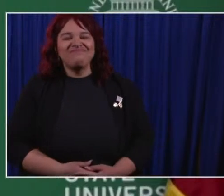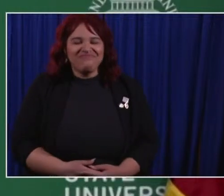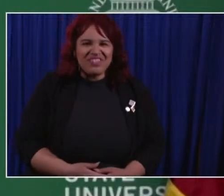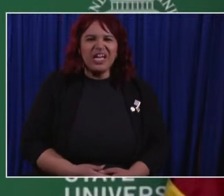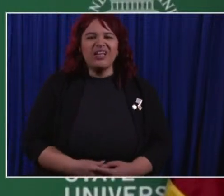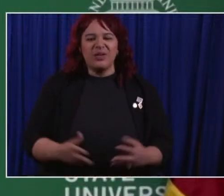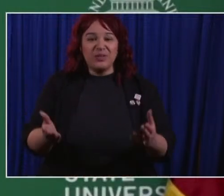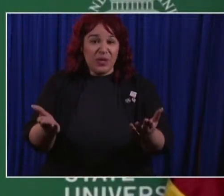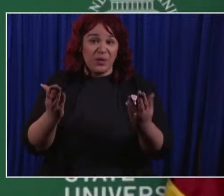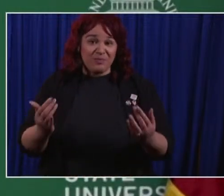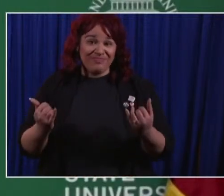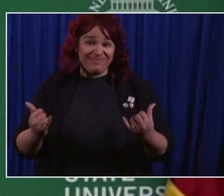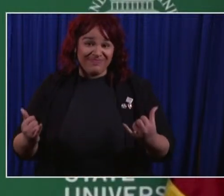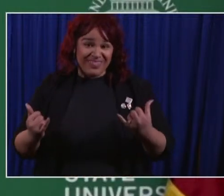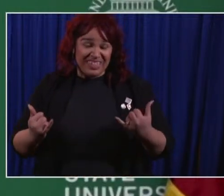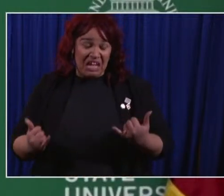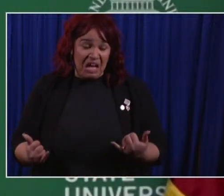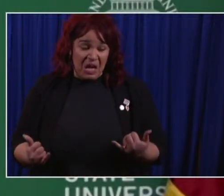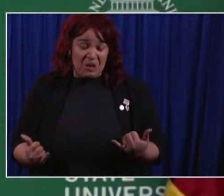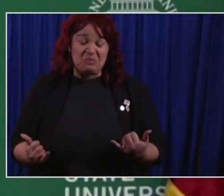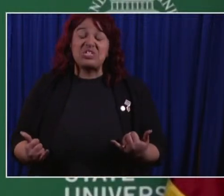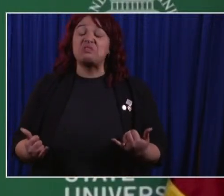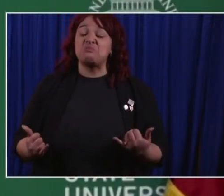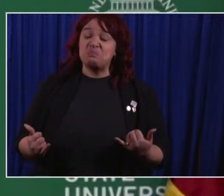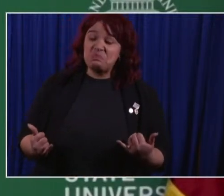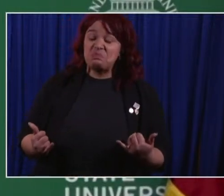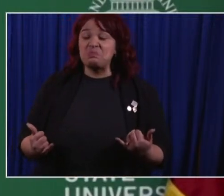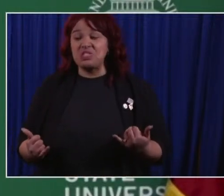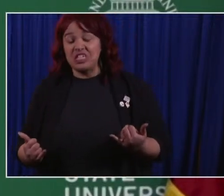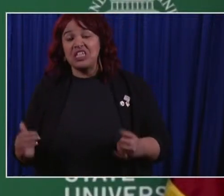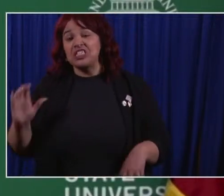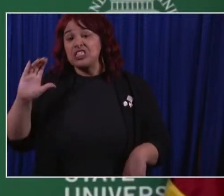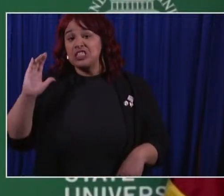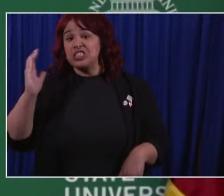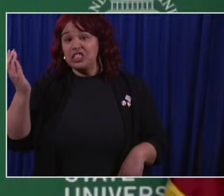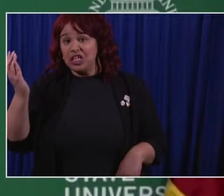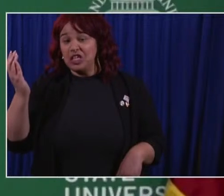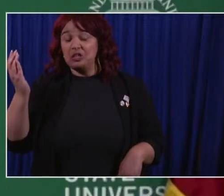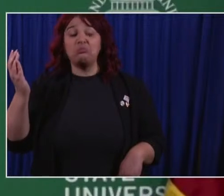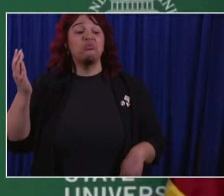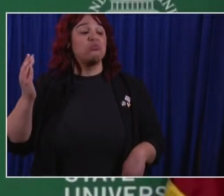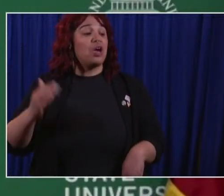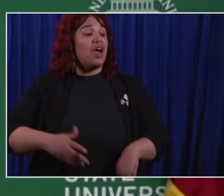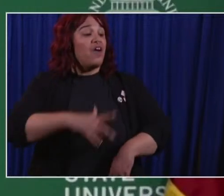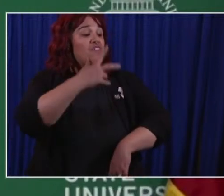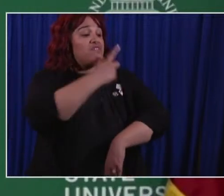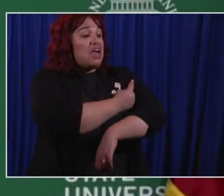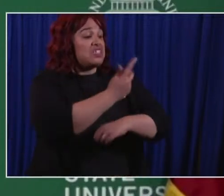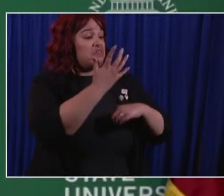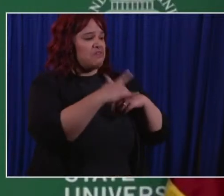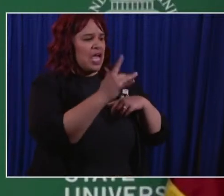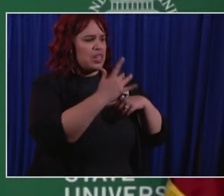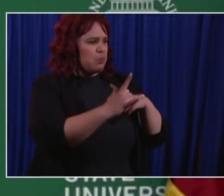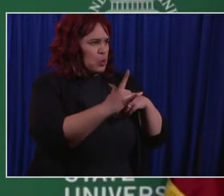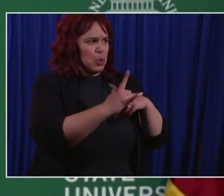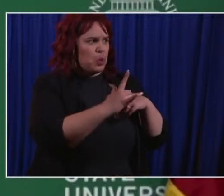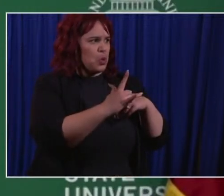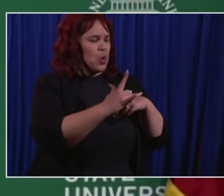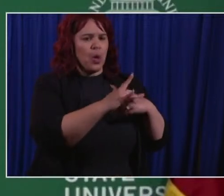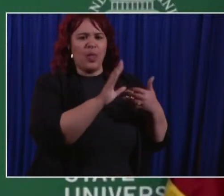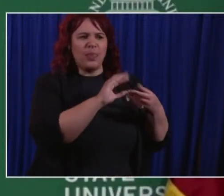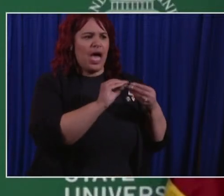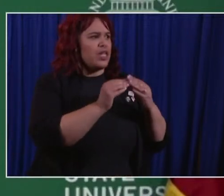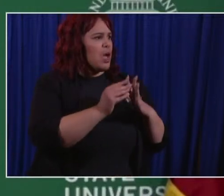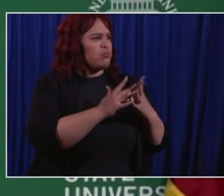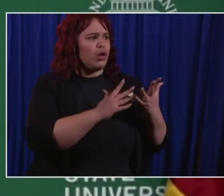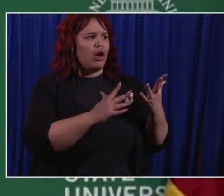if not have already reached the point where supply of vaccine is outpacing demand for vaccine. When we fully reach